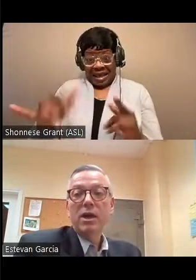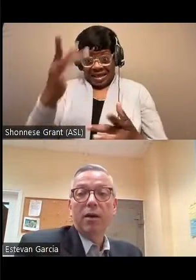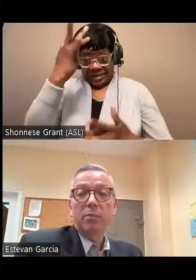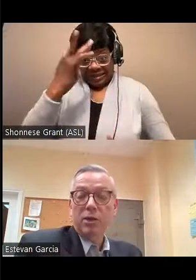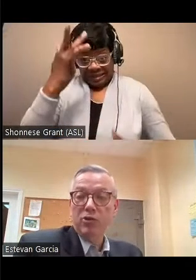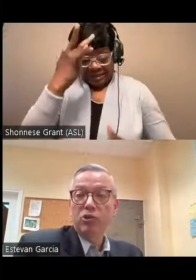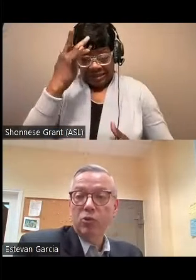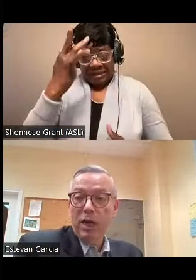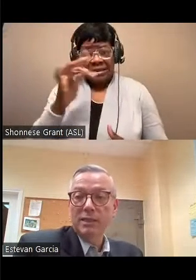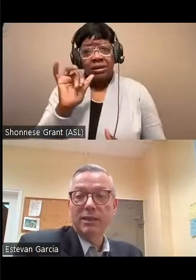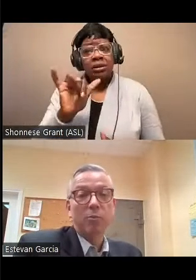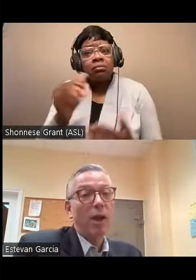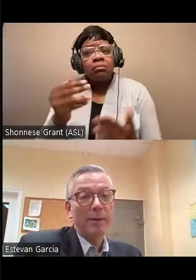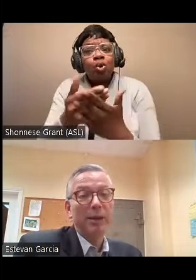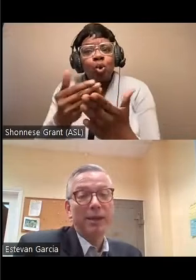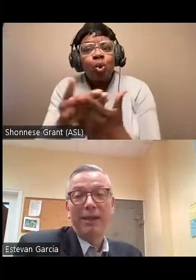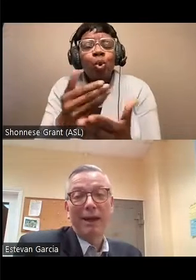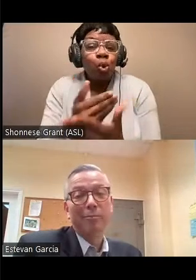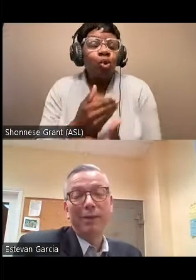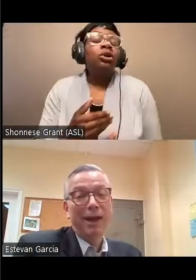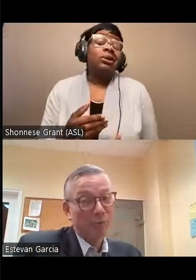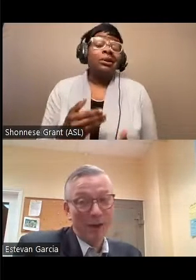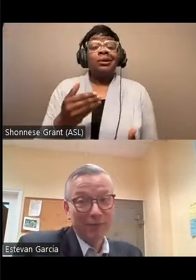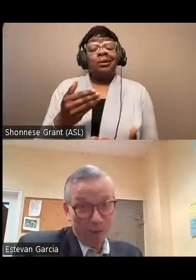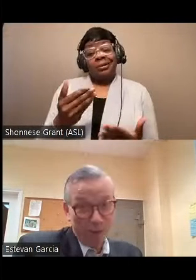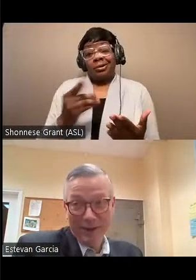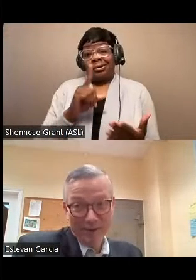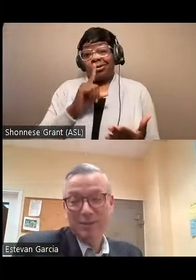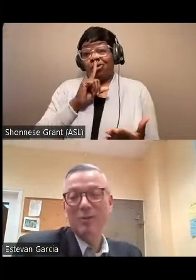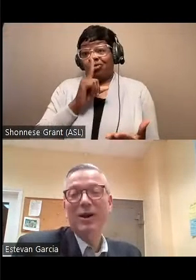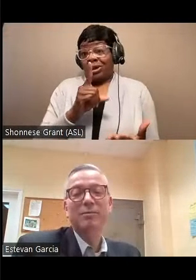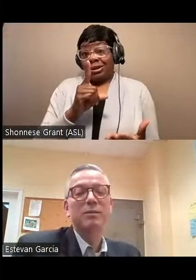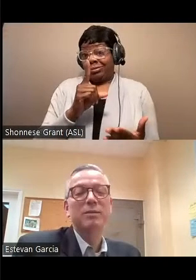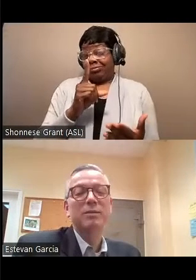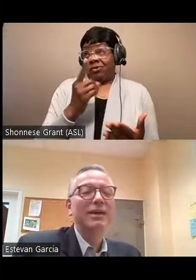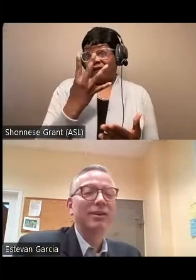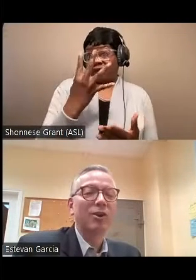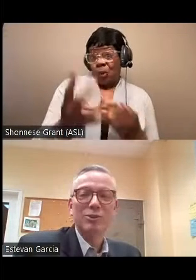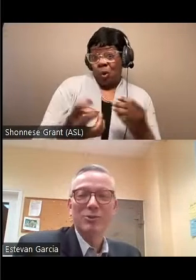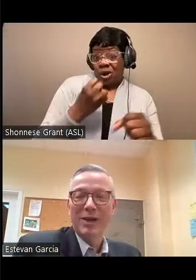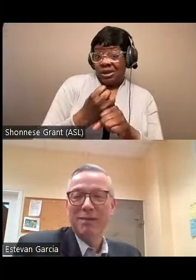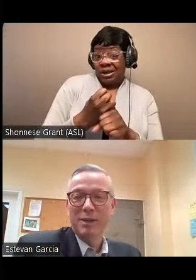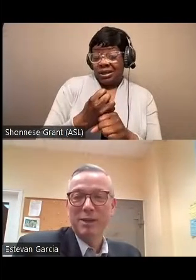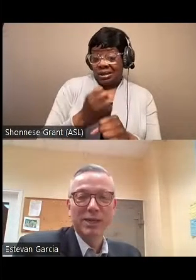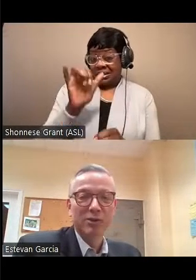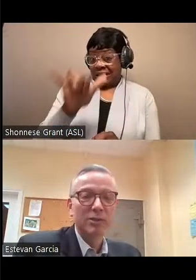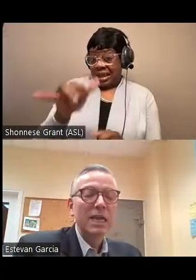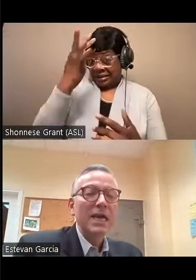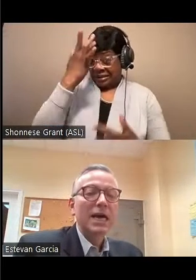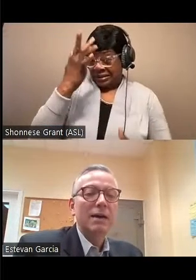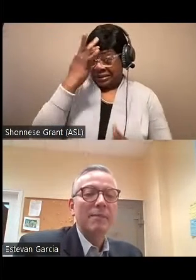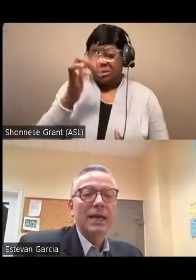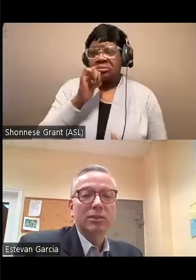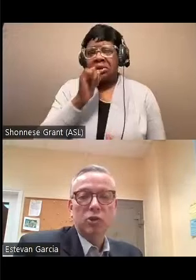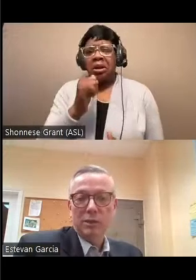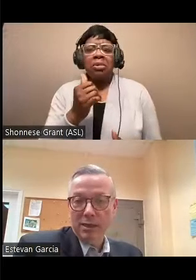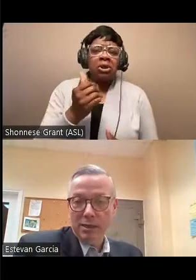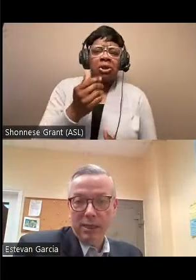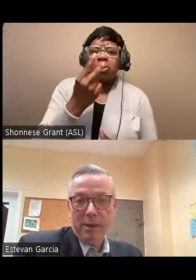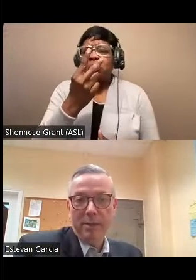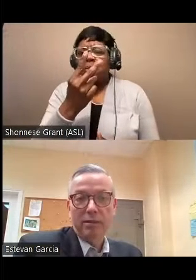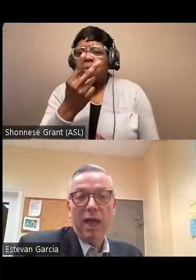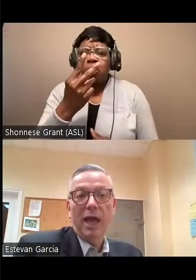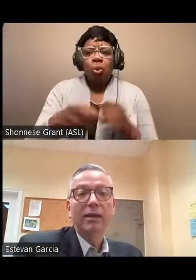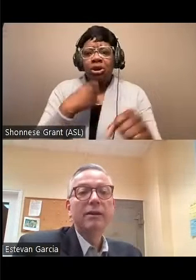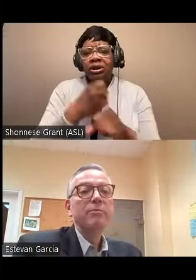also new to us, and probably not quite 4 years. So closer to a couple of years. And so we'll talk a